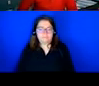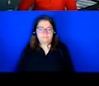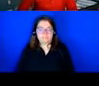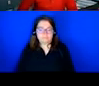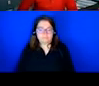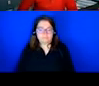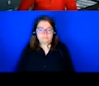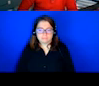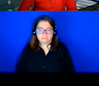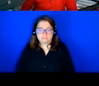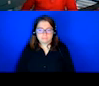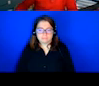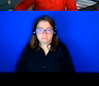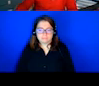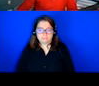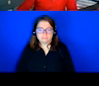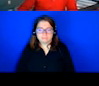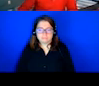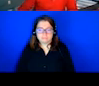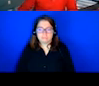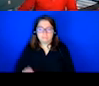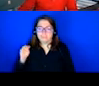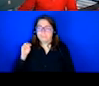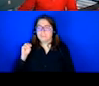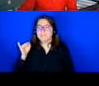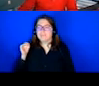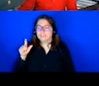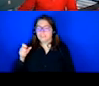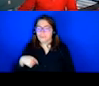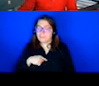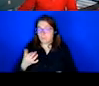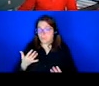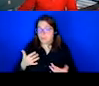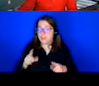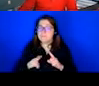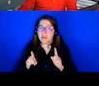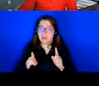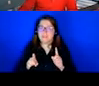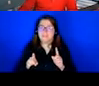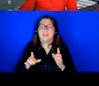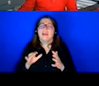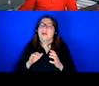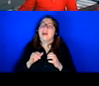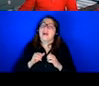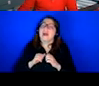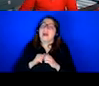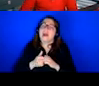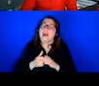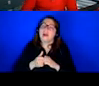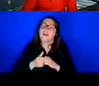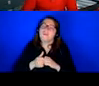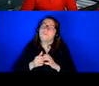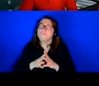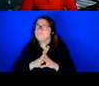I'll, you know, as long as we'll wait, but, you know, how would you suggest perhaps providing